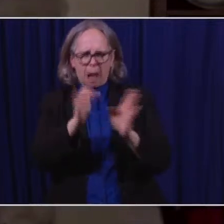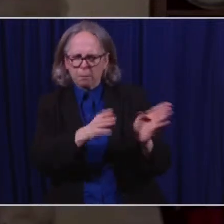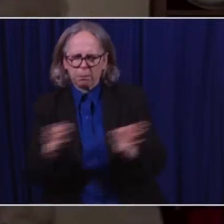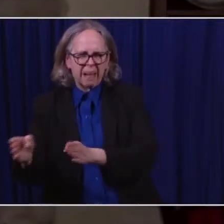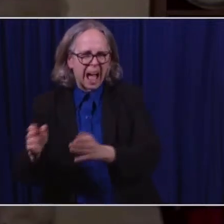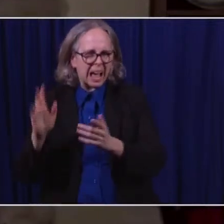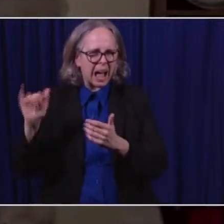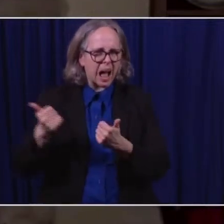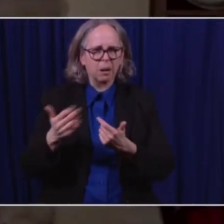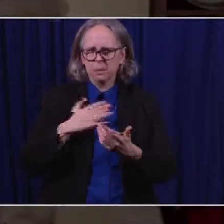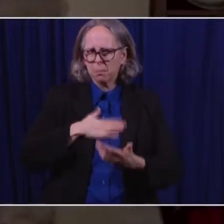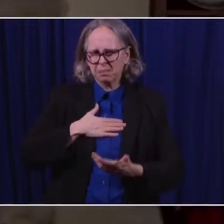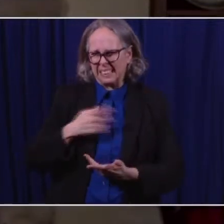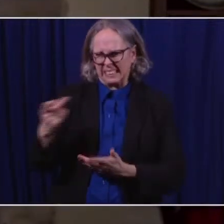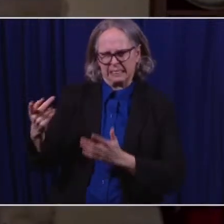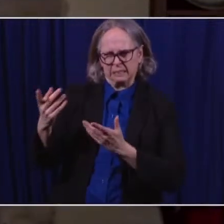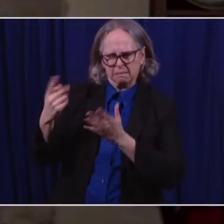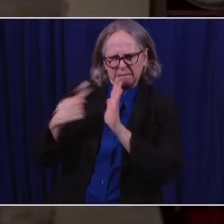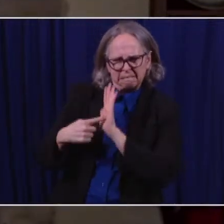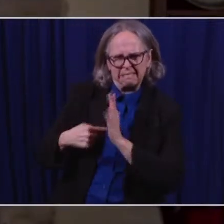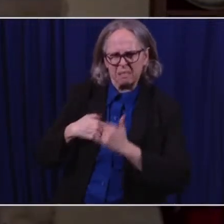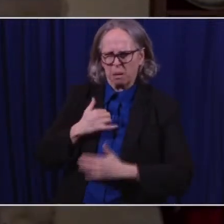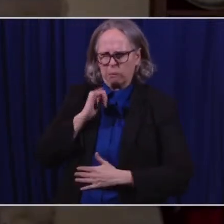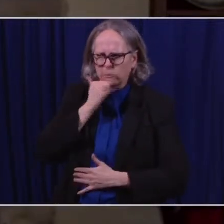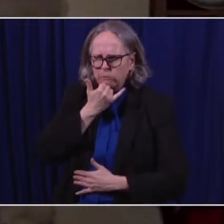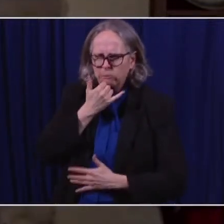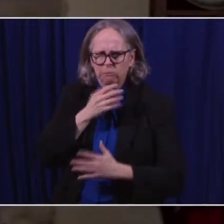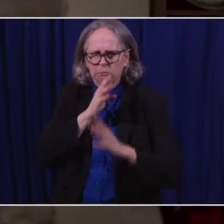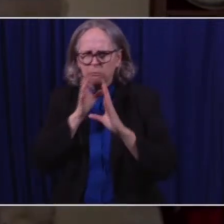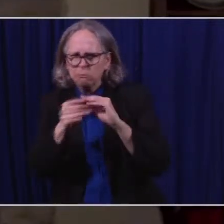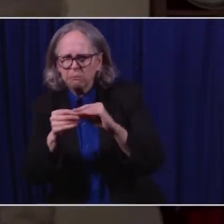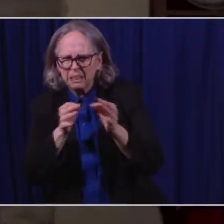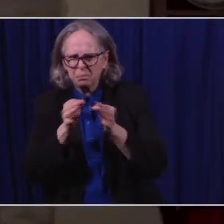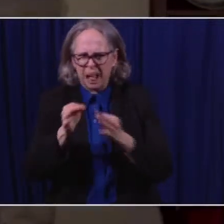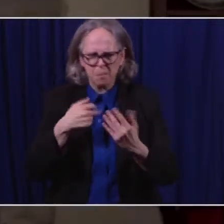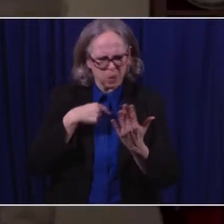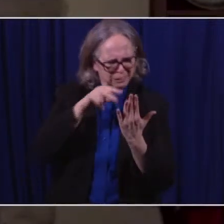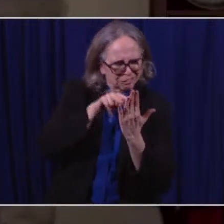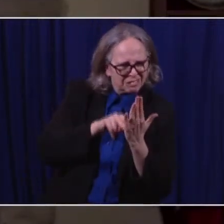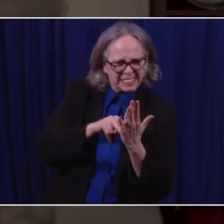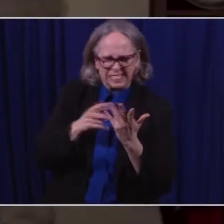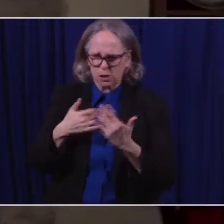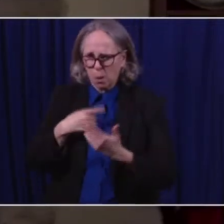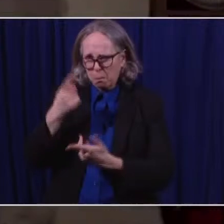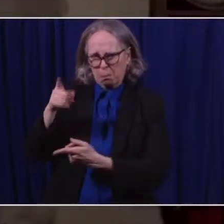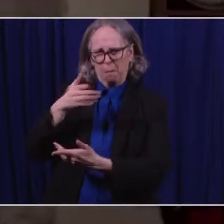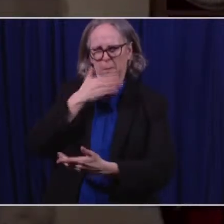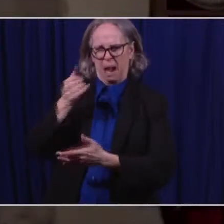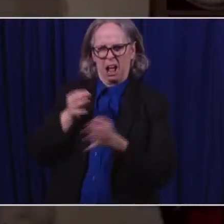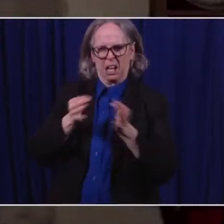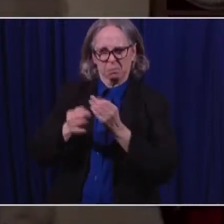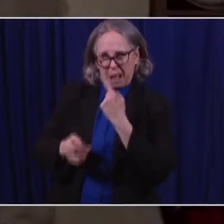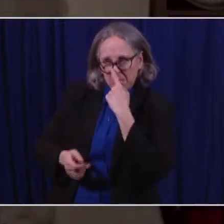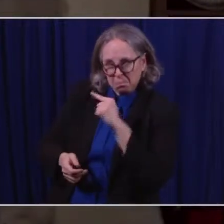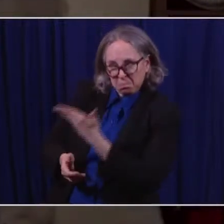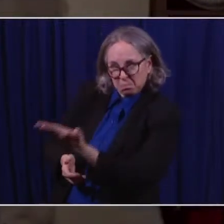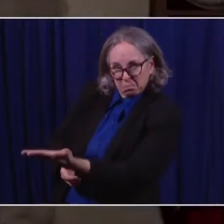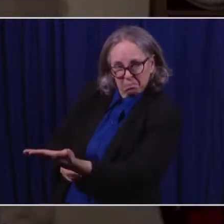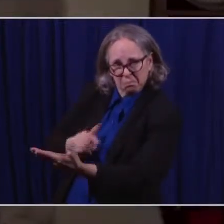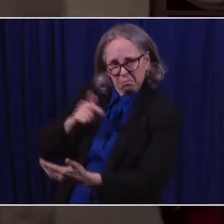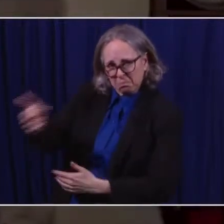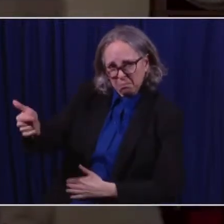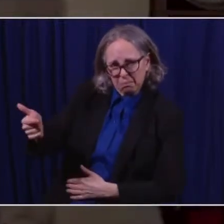this down pretty quick after you and I have been talking about this for a few days, but I'll turn it over to you, and you can correct me on the numbers if they're